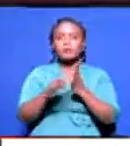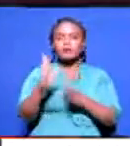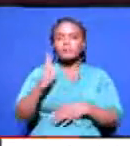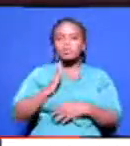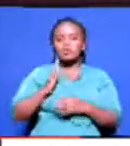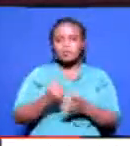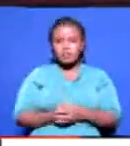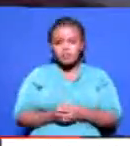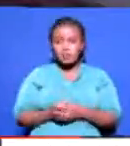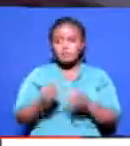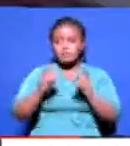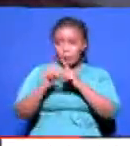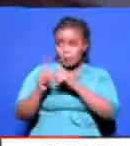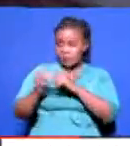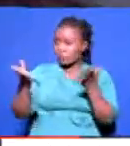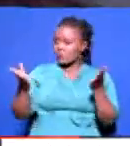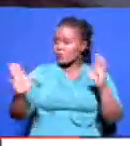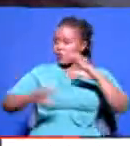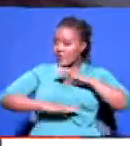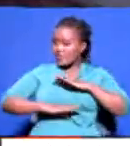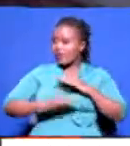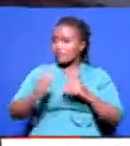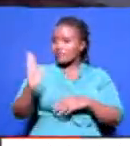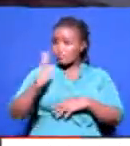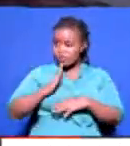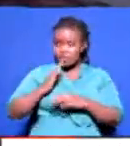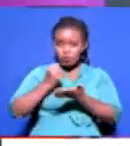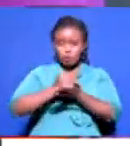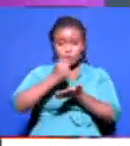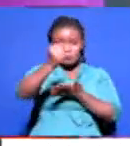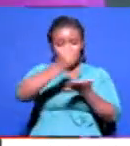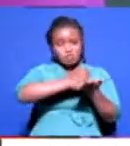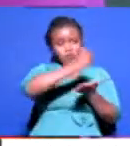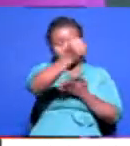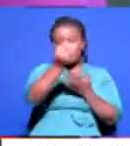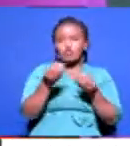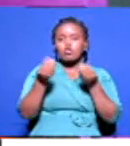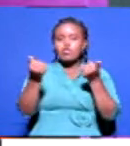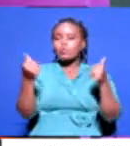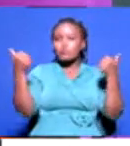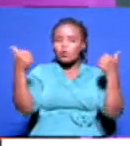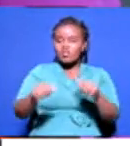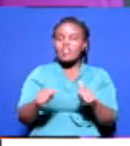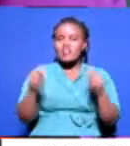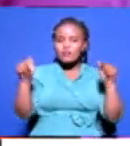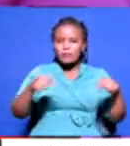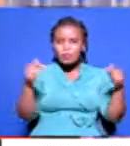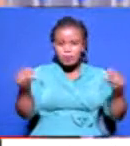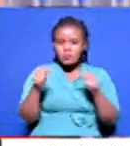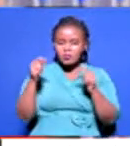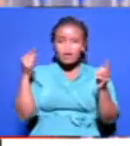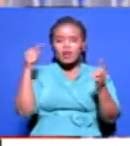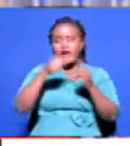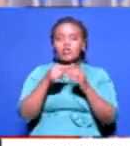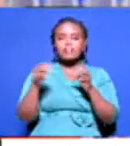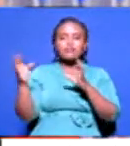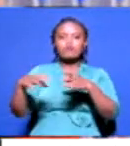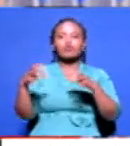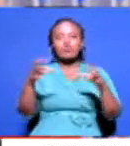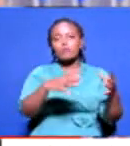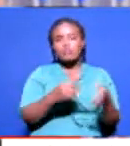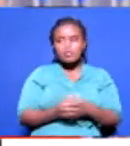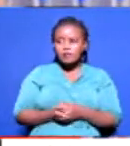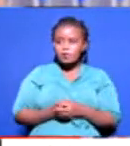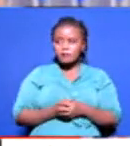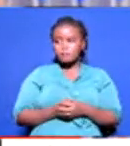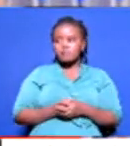Matiang'i said adequate security will be deployed to quell clashes that are pitting communities against each other. The